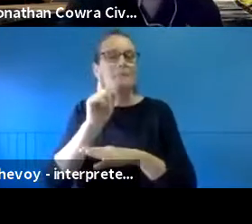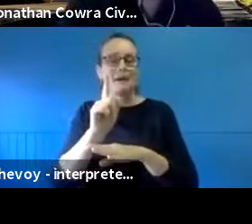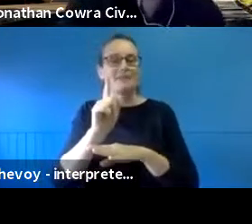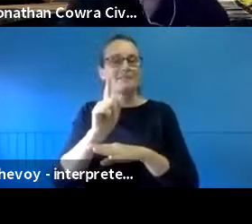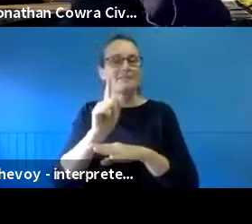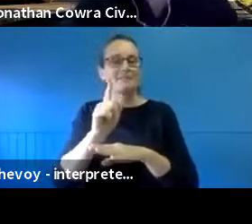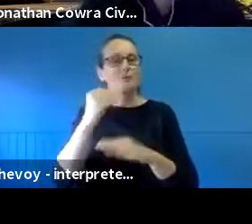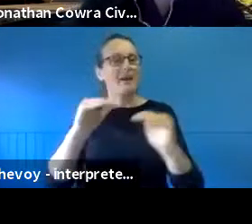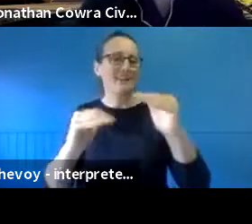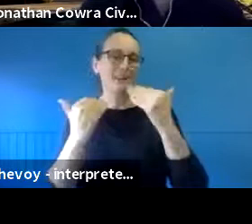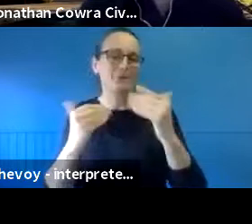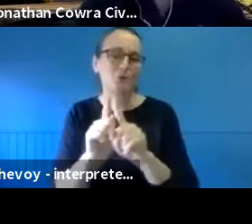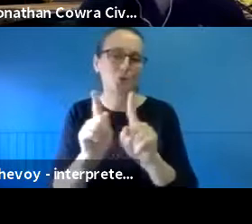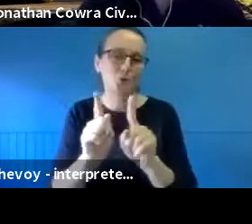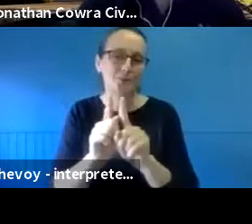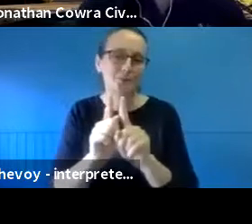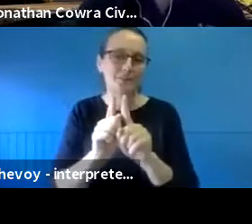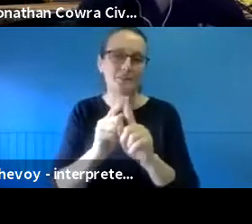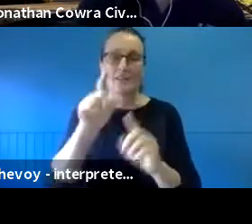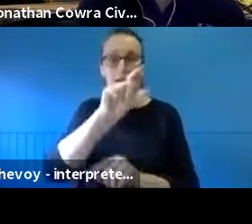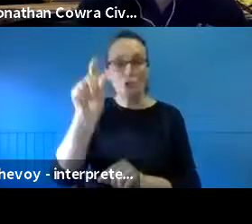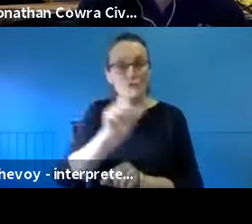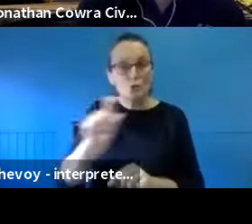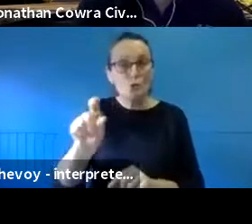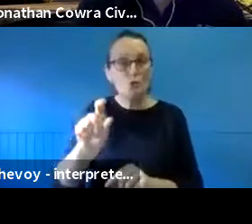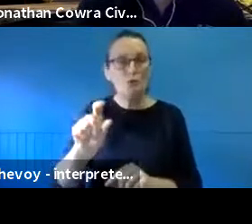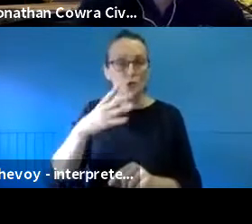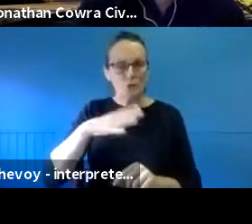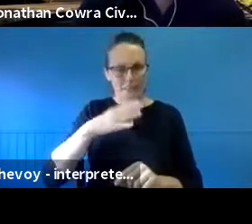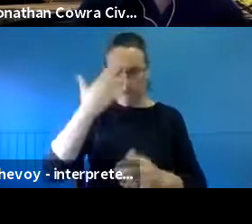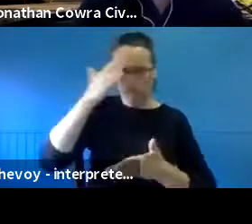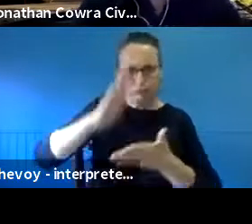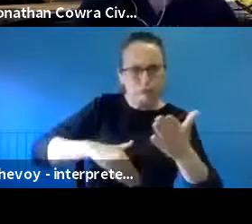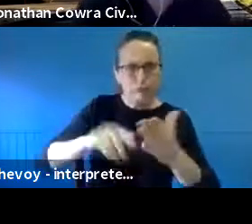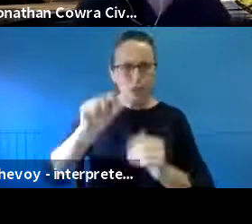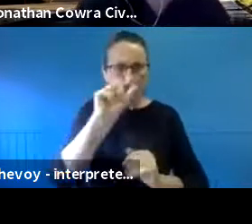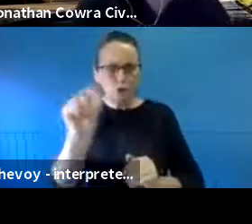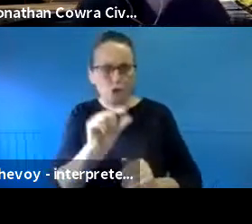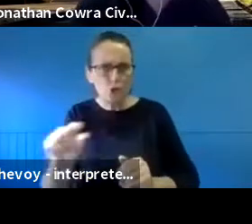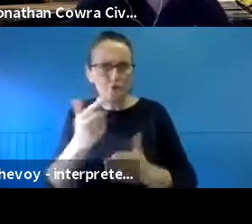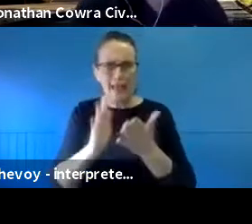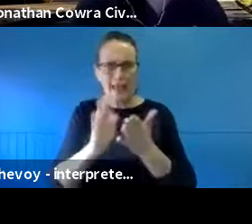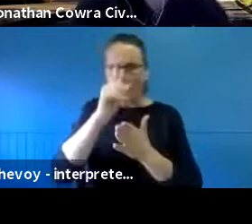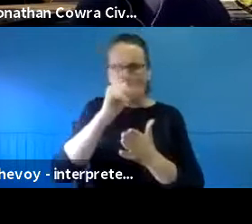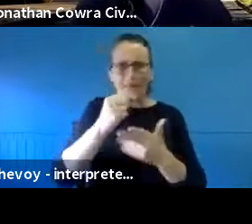But of course, there were limitations with things like Zoom. You needed to really know what you were doing in order to be able to play an instrument and